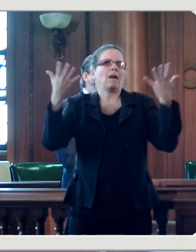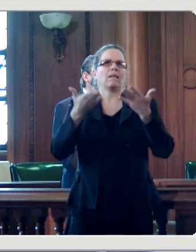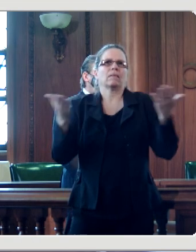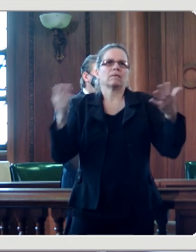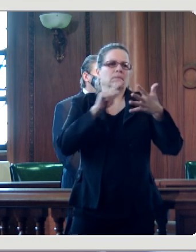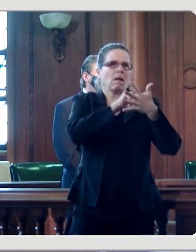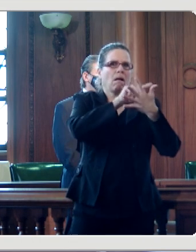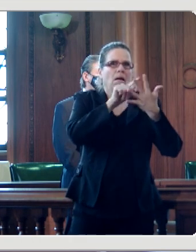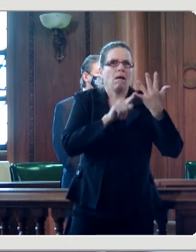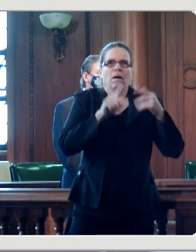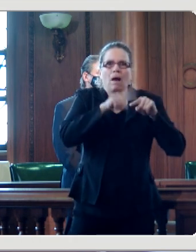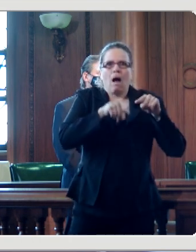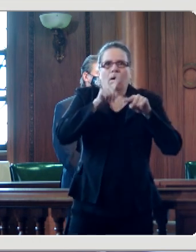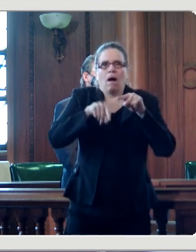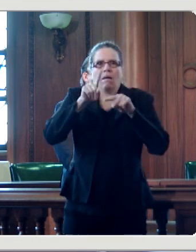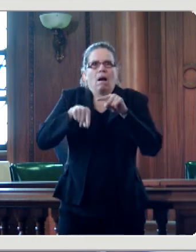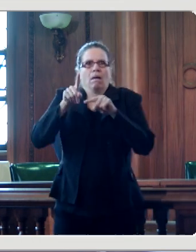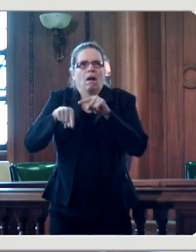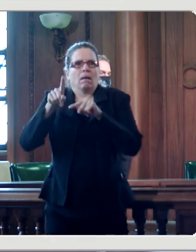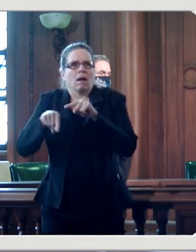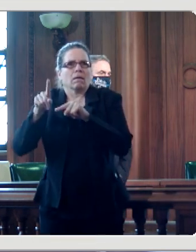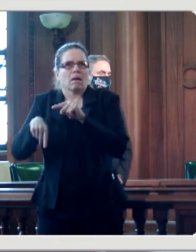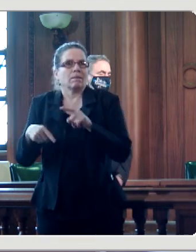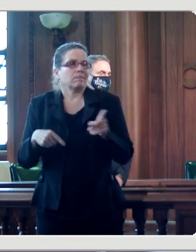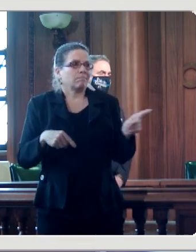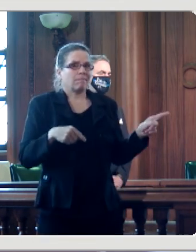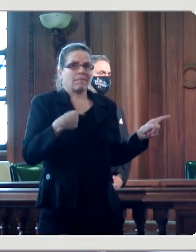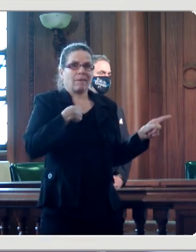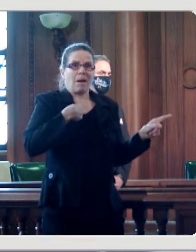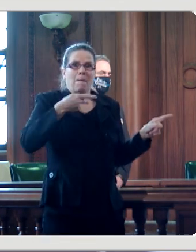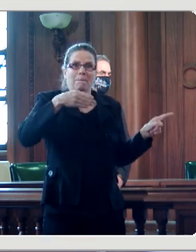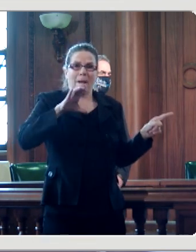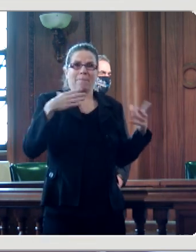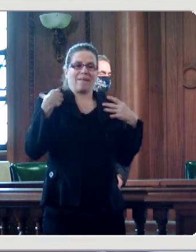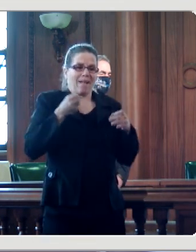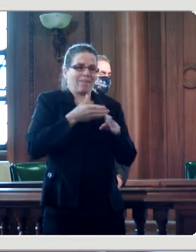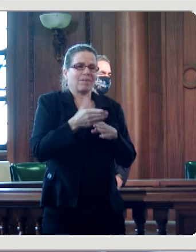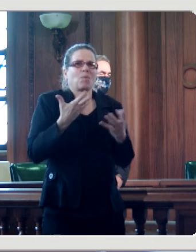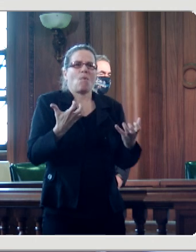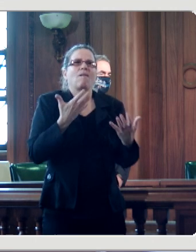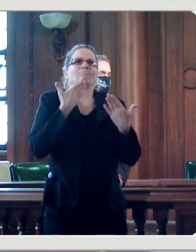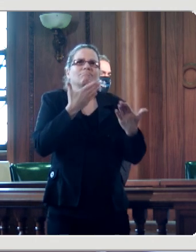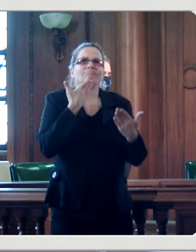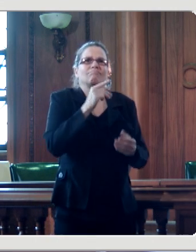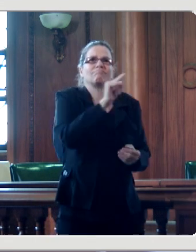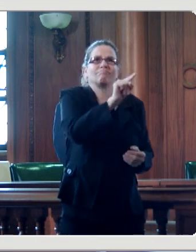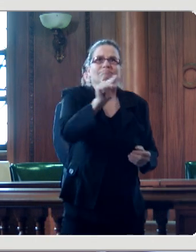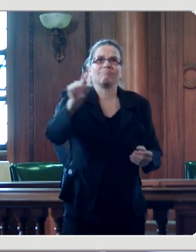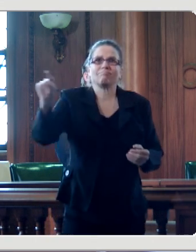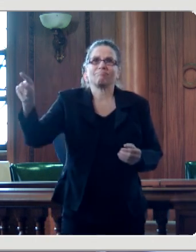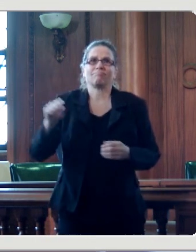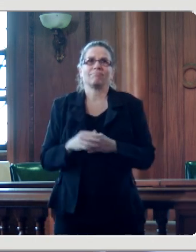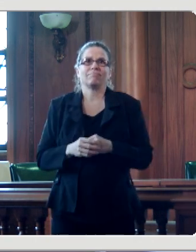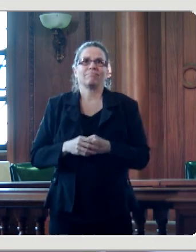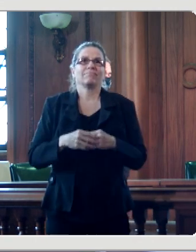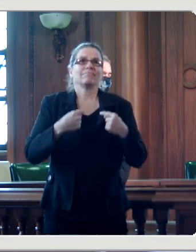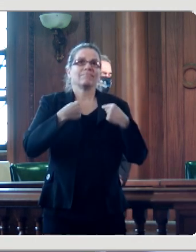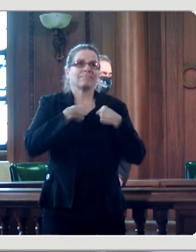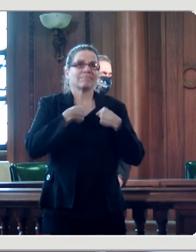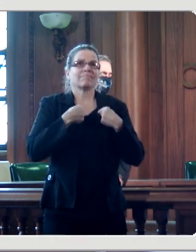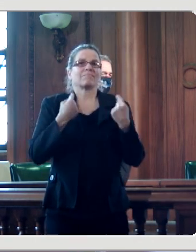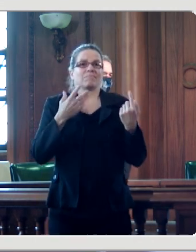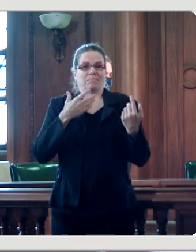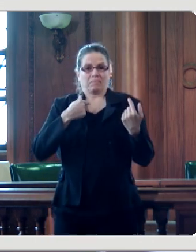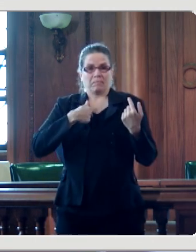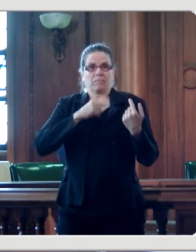extremely grateful to you for all that you've done. I particularly want to once again recognize our healthcare heroes who